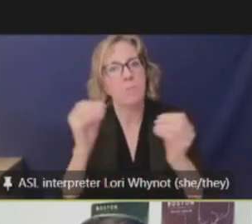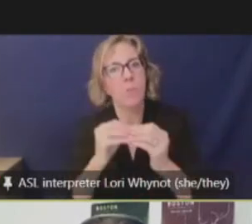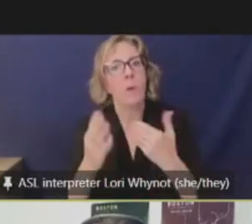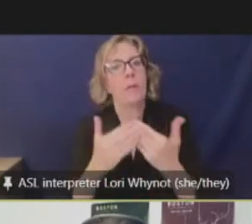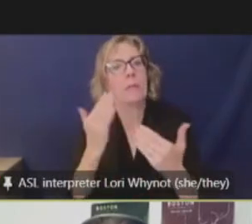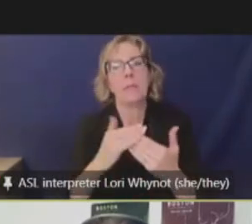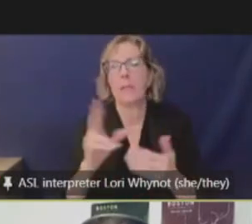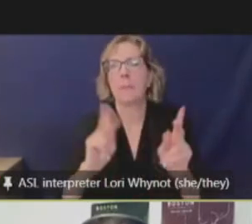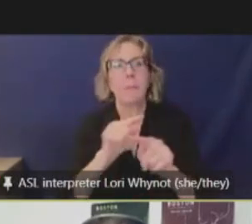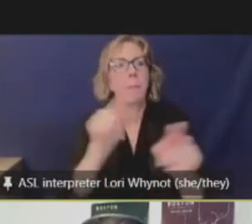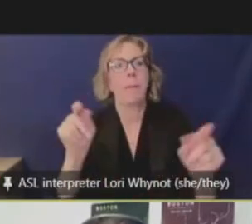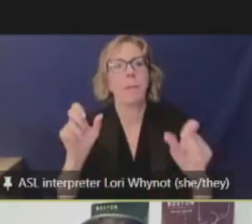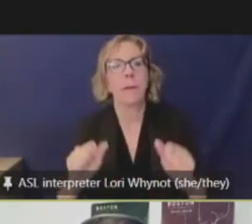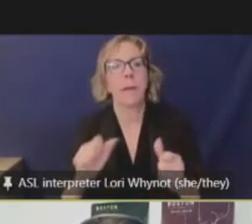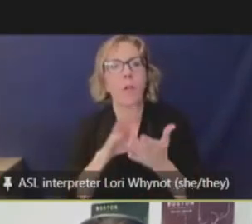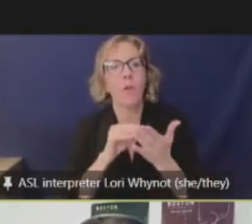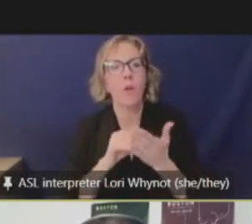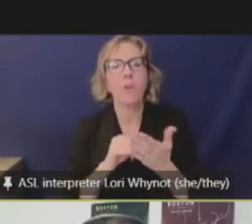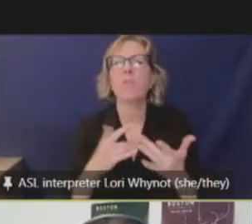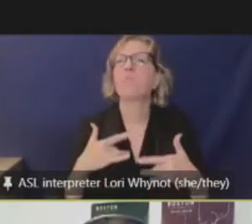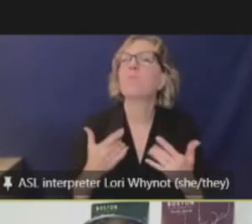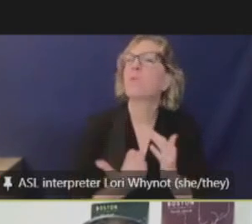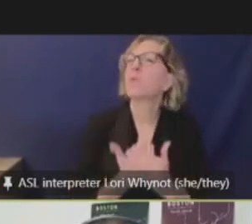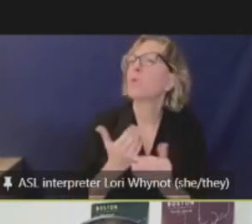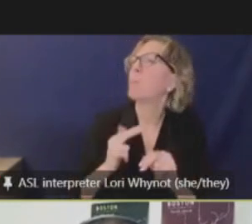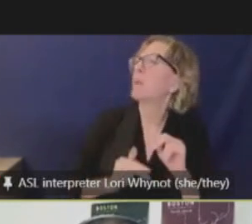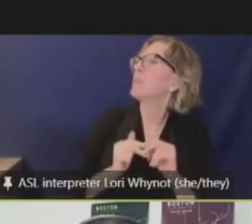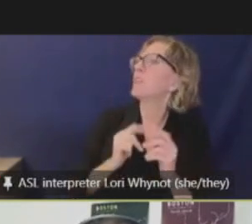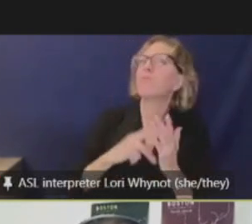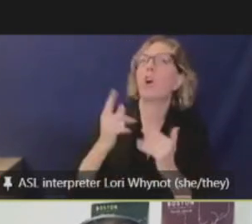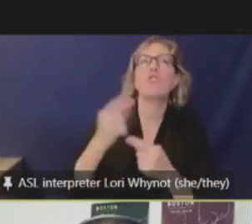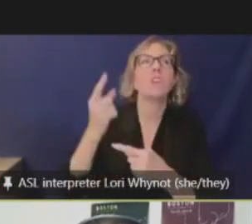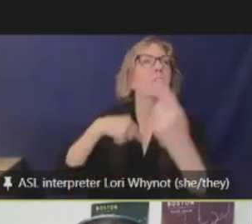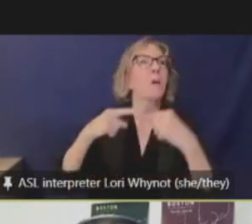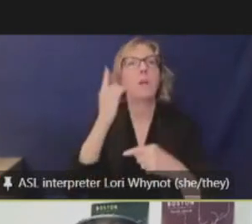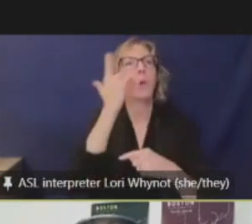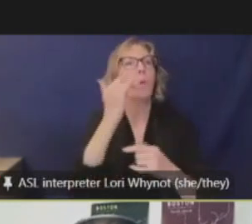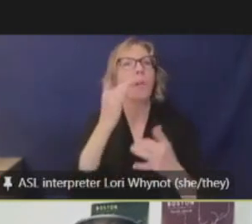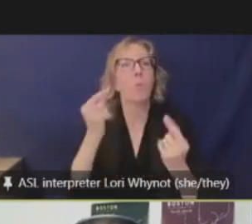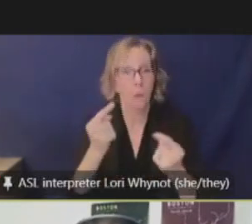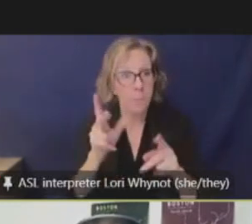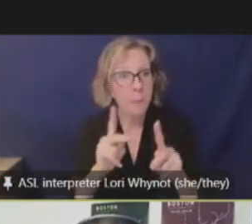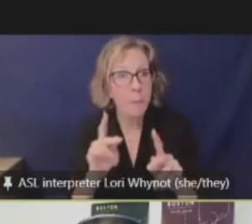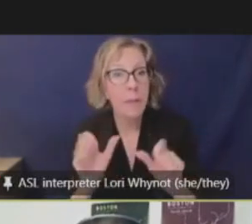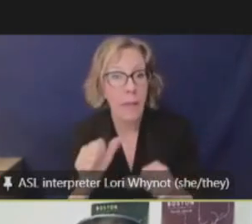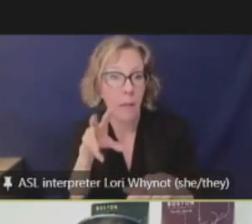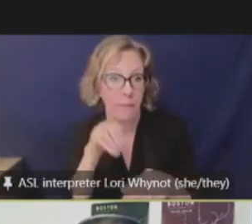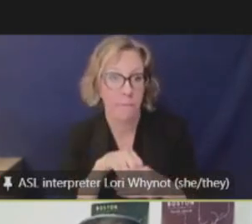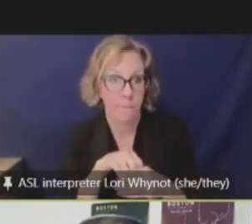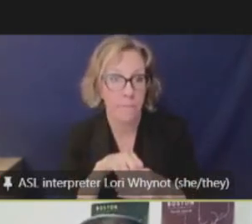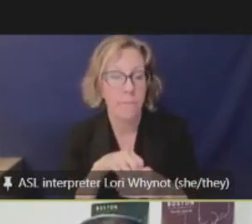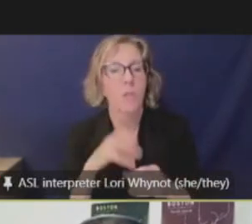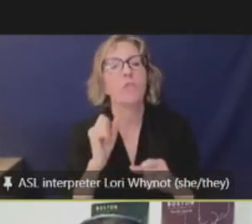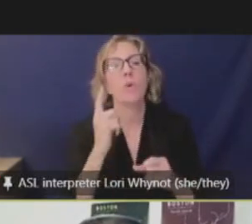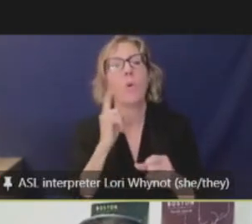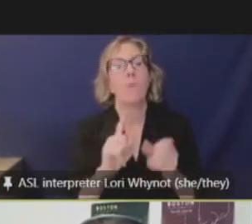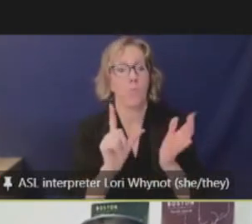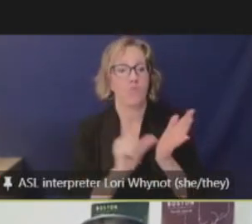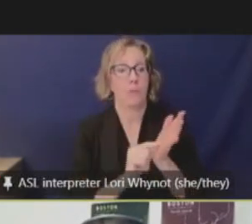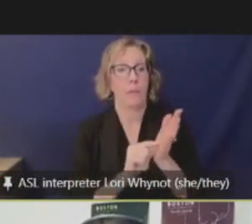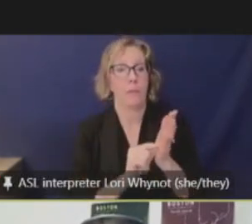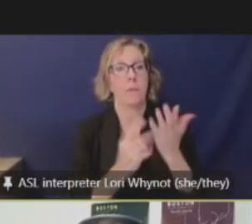these projects and easier for people to share their feedback with us. So for print, we're thinking about things like having flyers